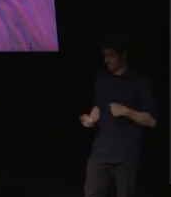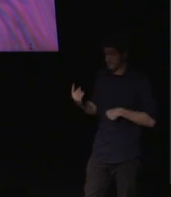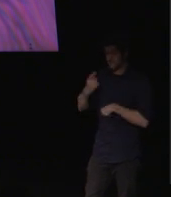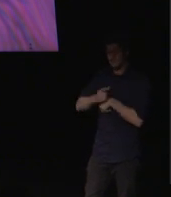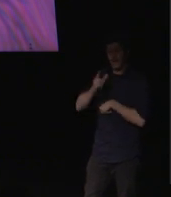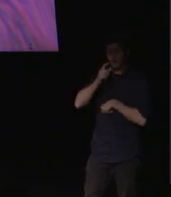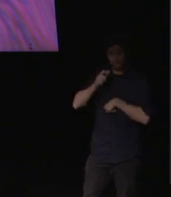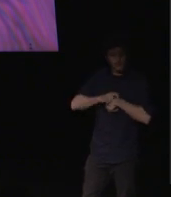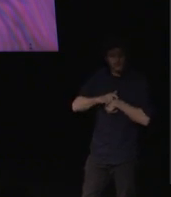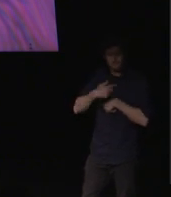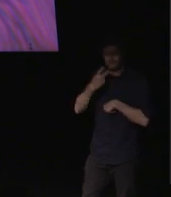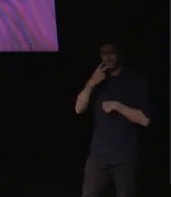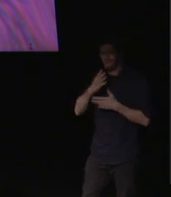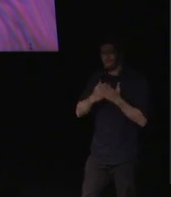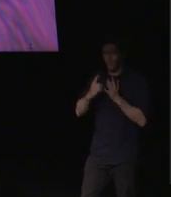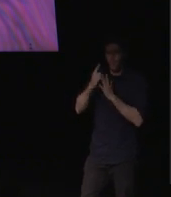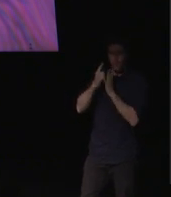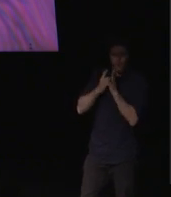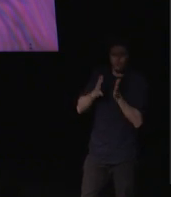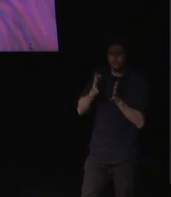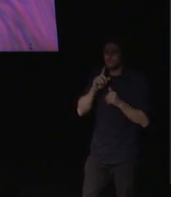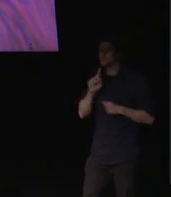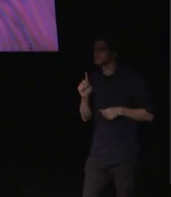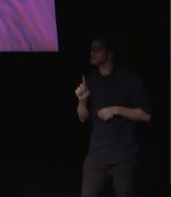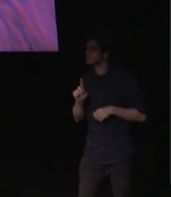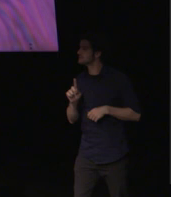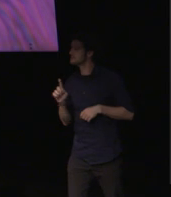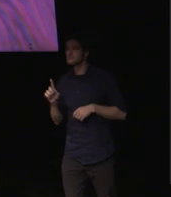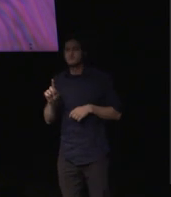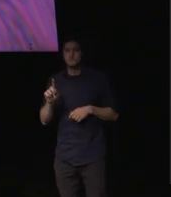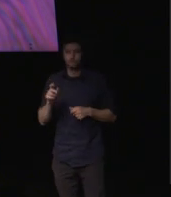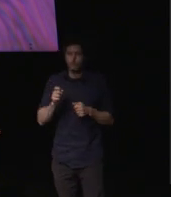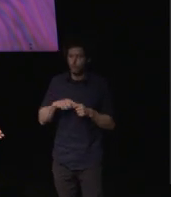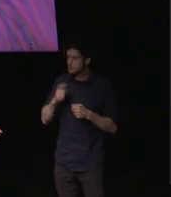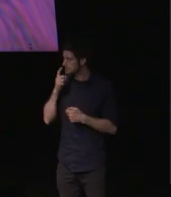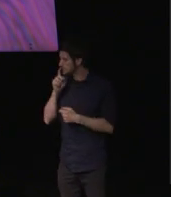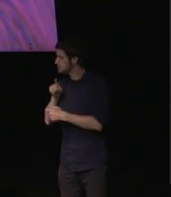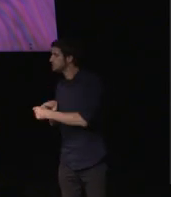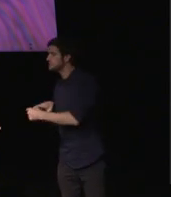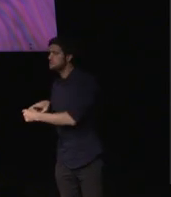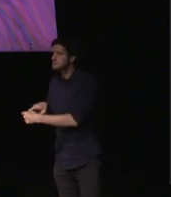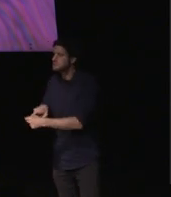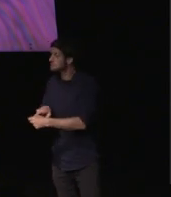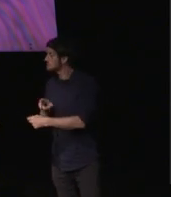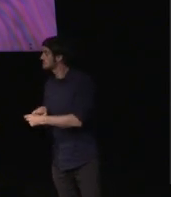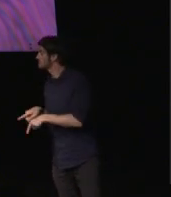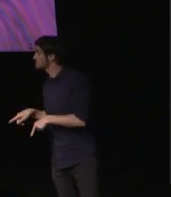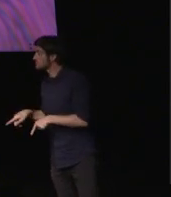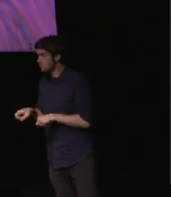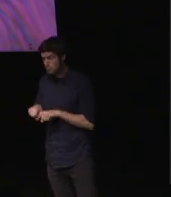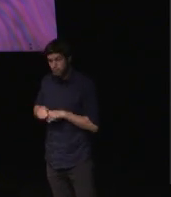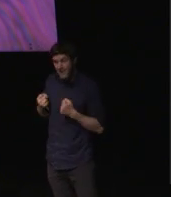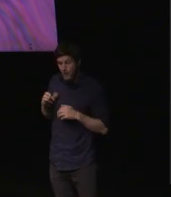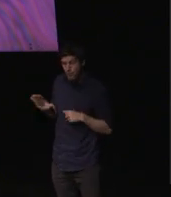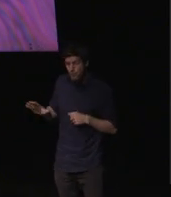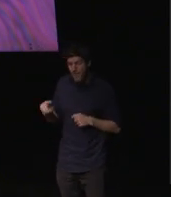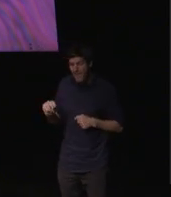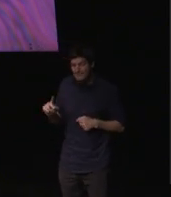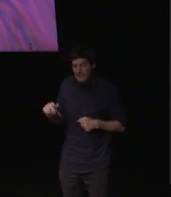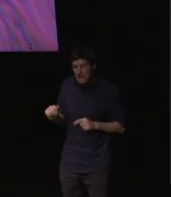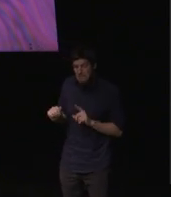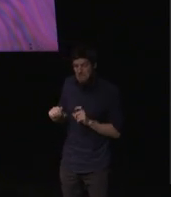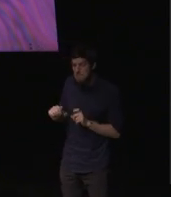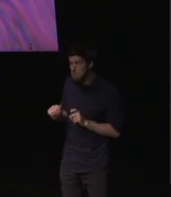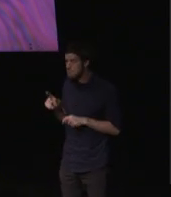wandering around, basically listening to see if people were, you know, breaking their NDAs, not to like punish